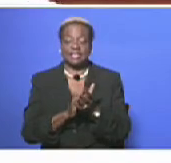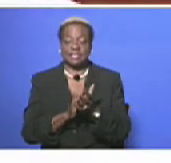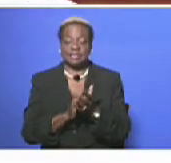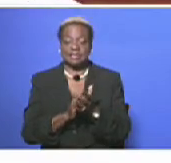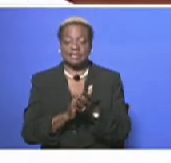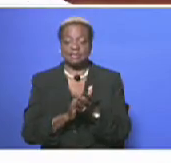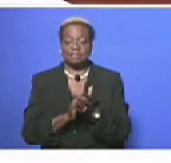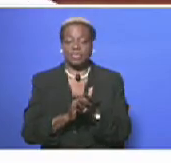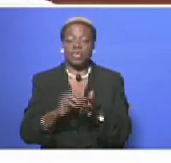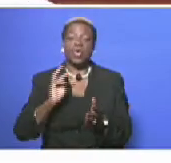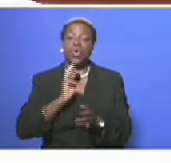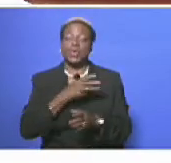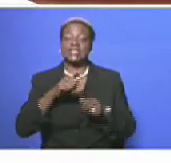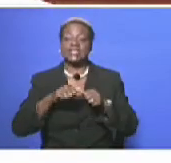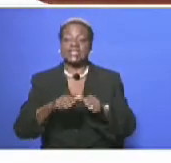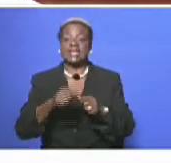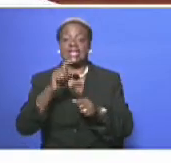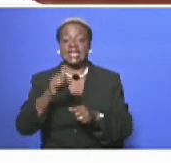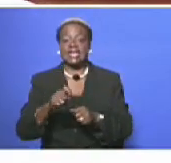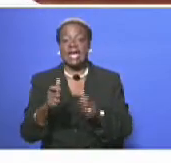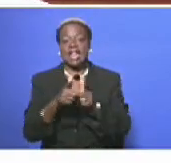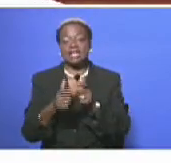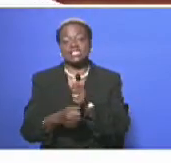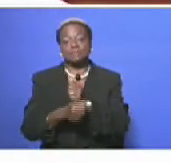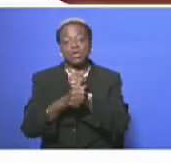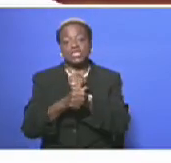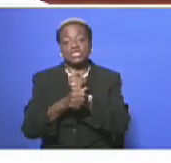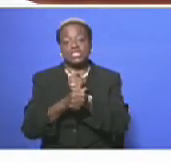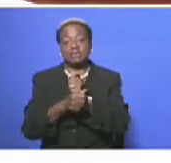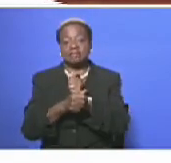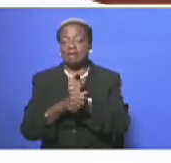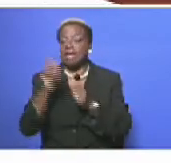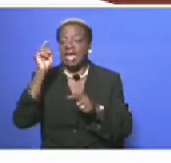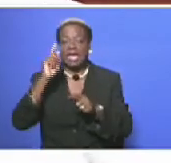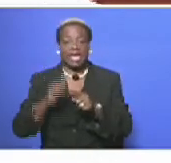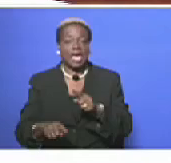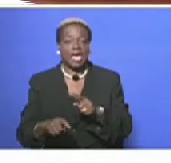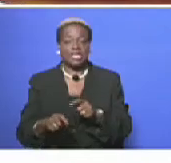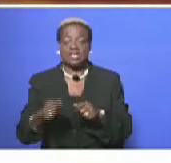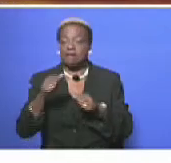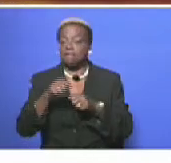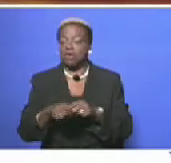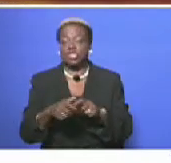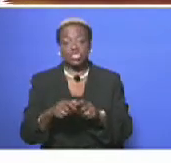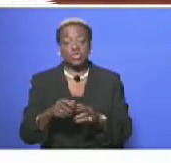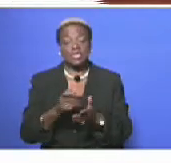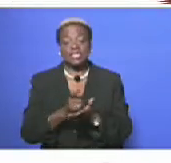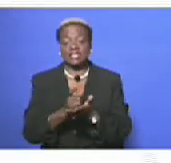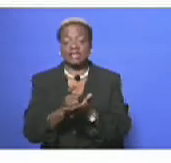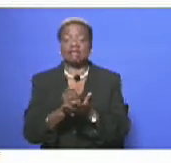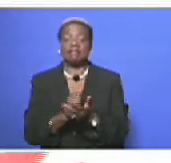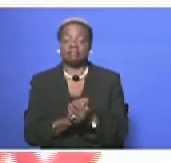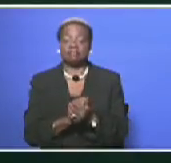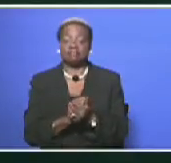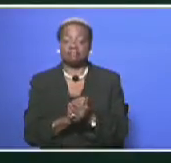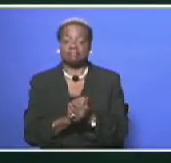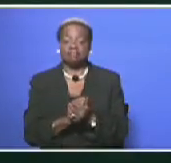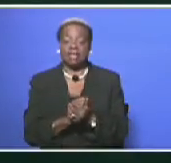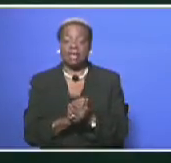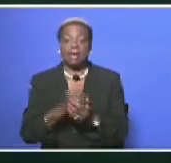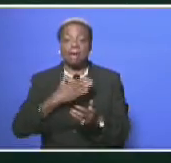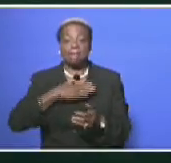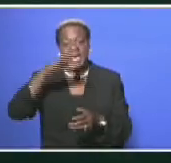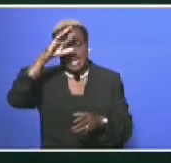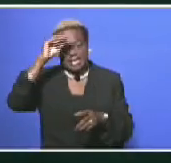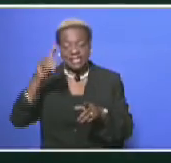Sonia. We still need a little sponsor on our side. We just can't afford to sail the Susan Chase half. My